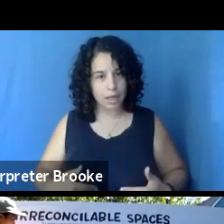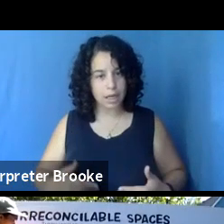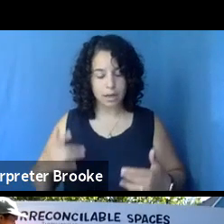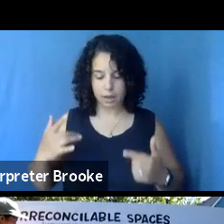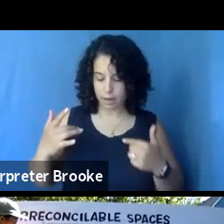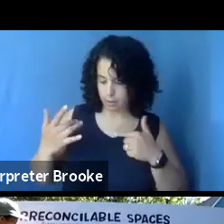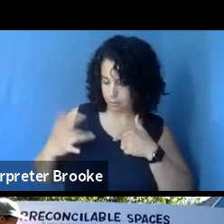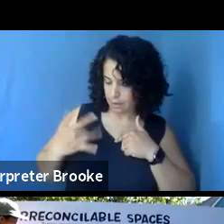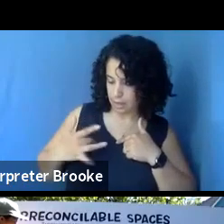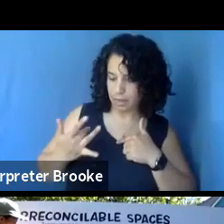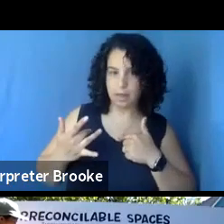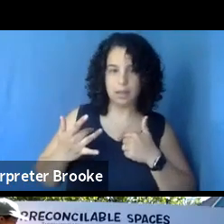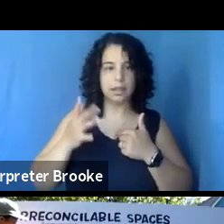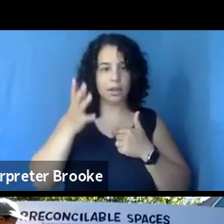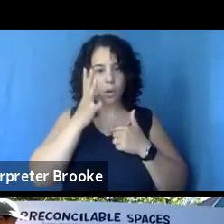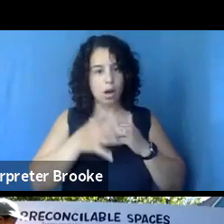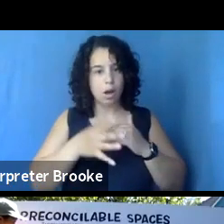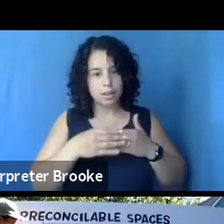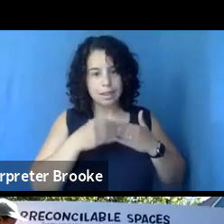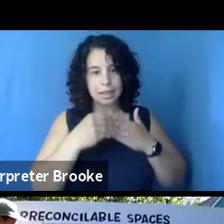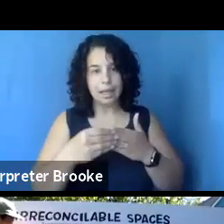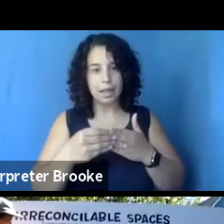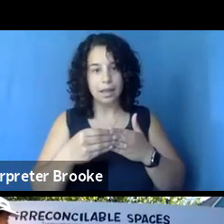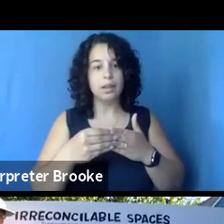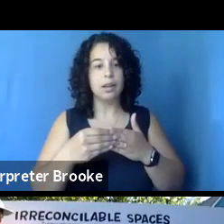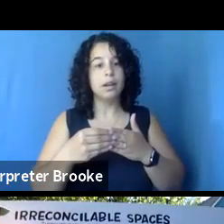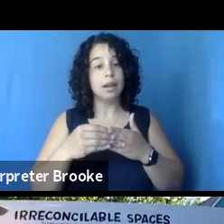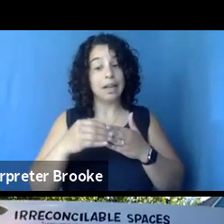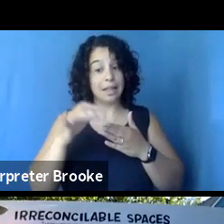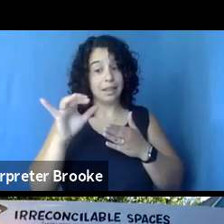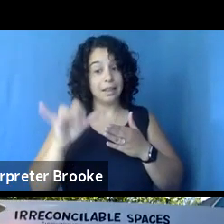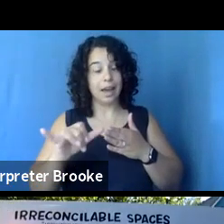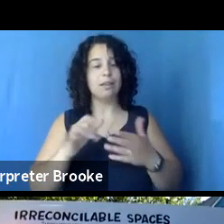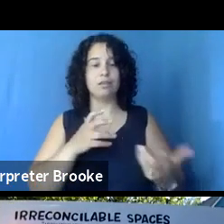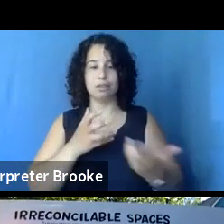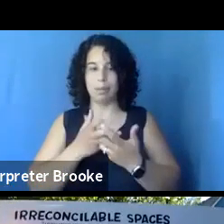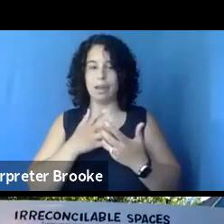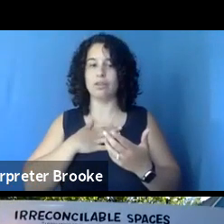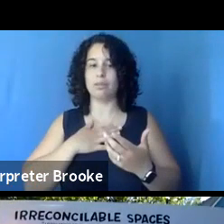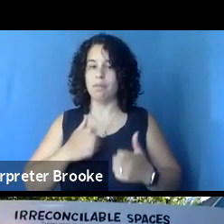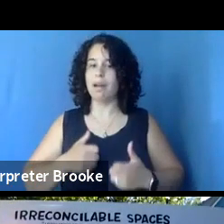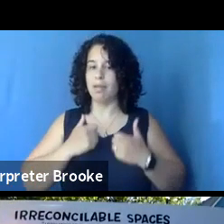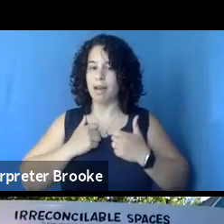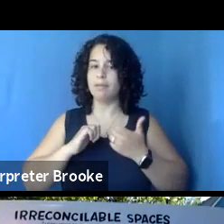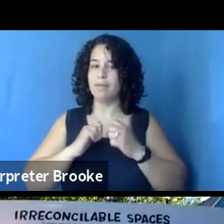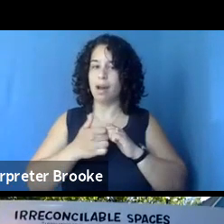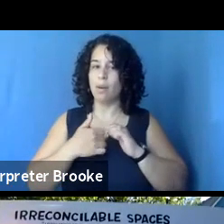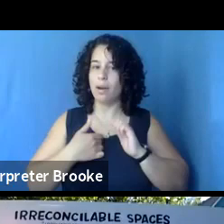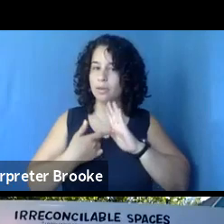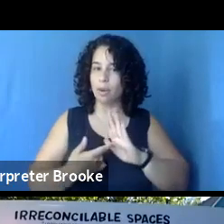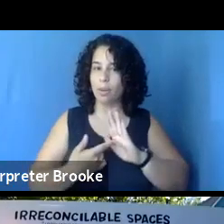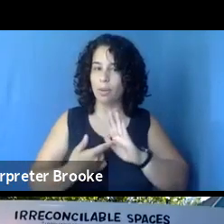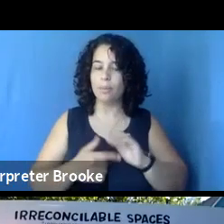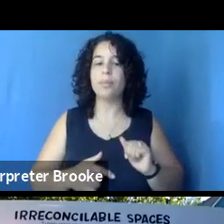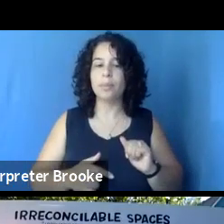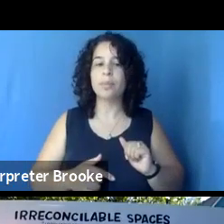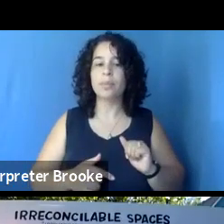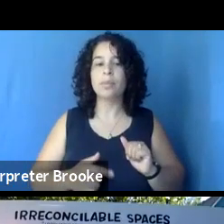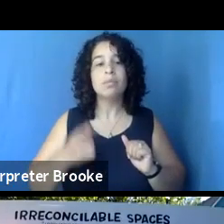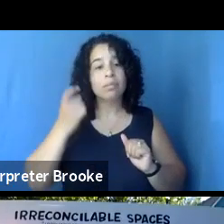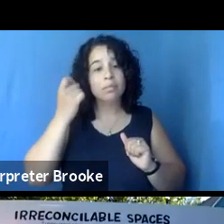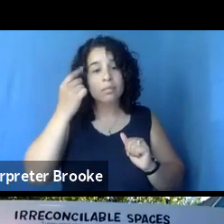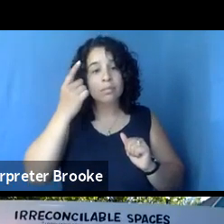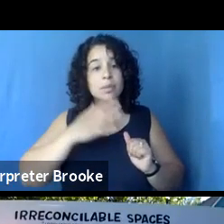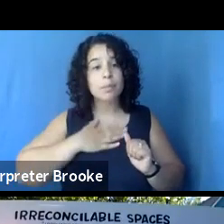the greatest truths in my life live. The way the body is in a constant state